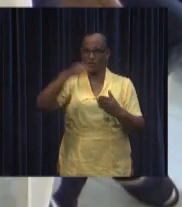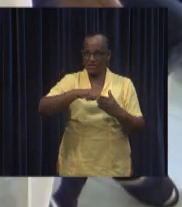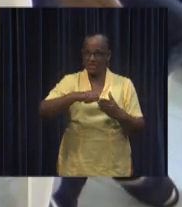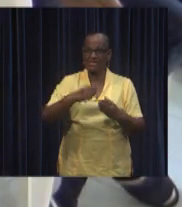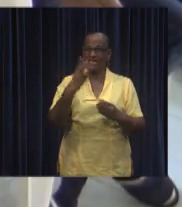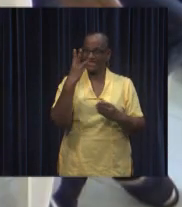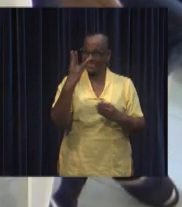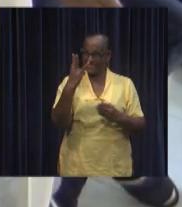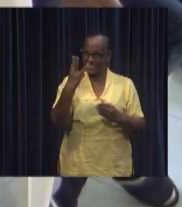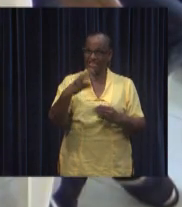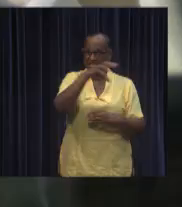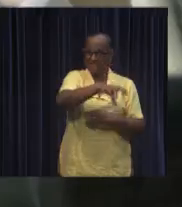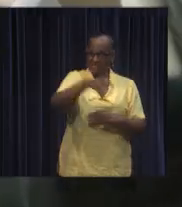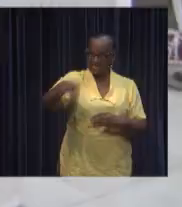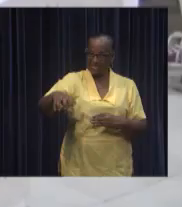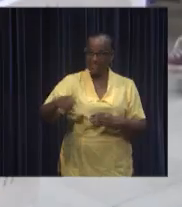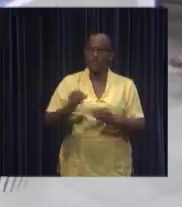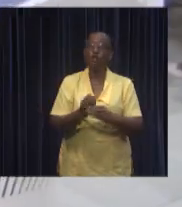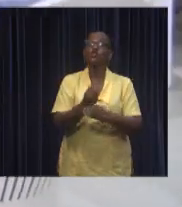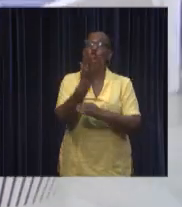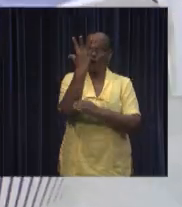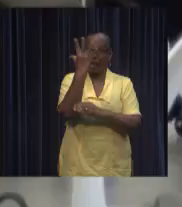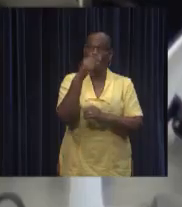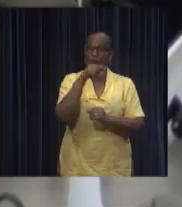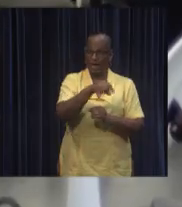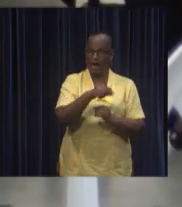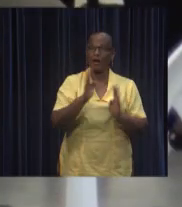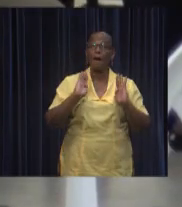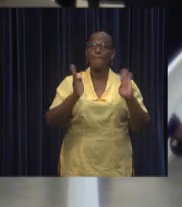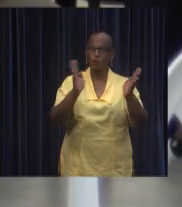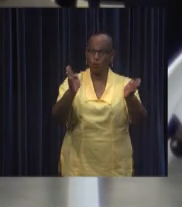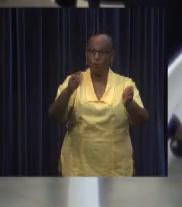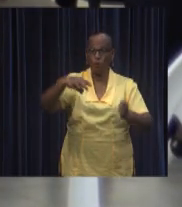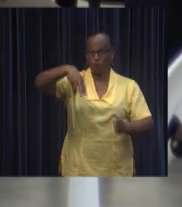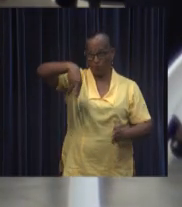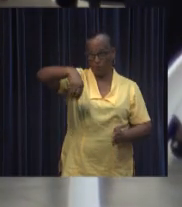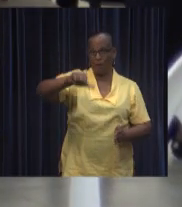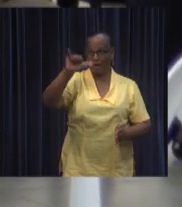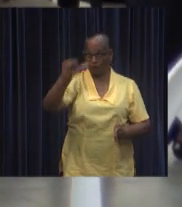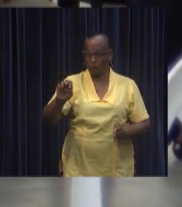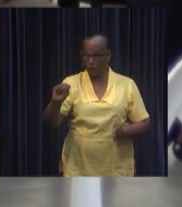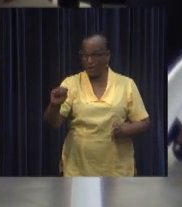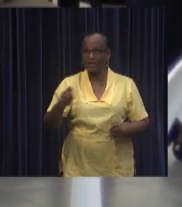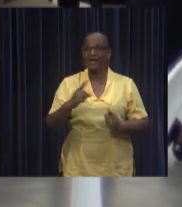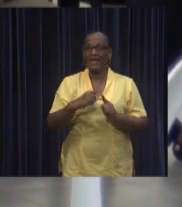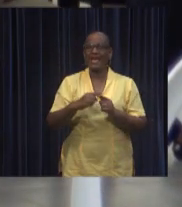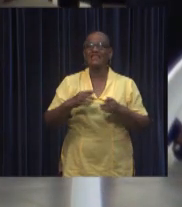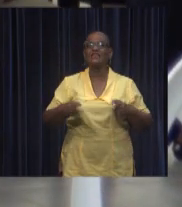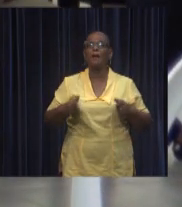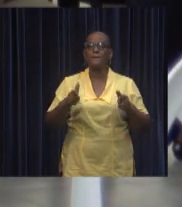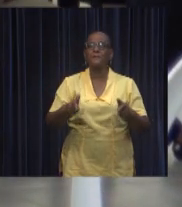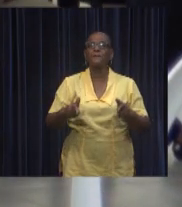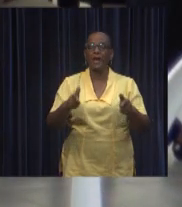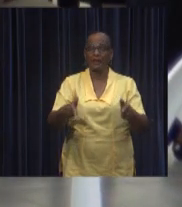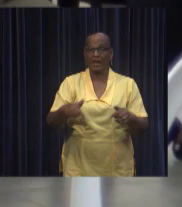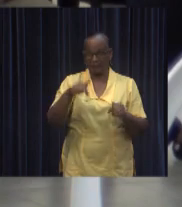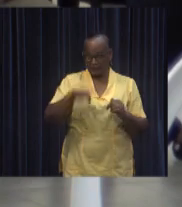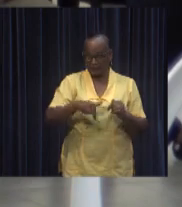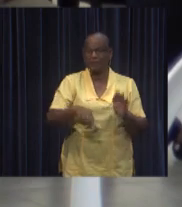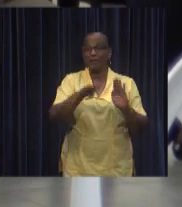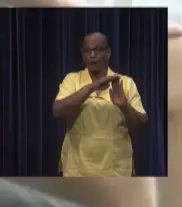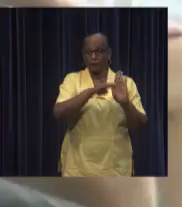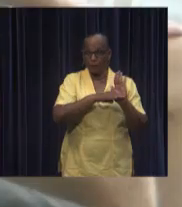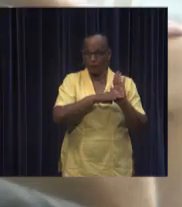the 3 districts where the aluminum company Suralco was active, namely Brocopondo,